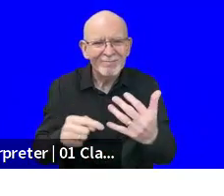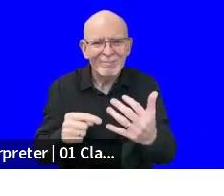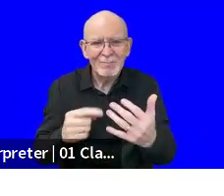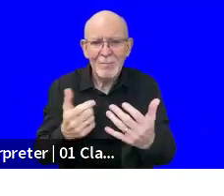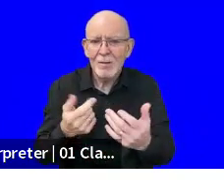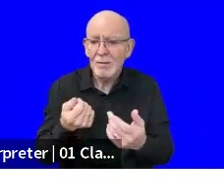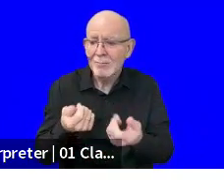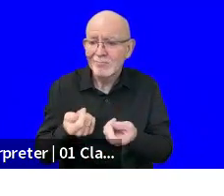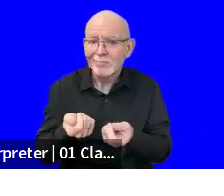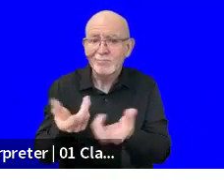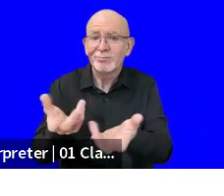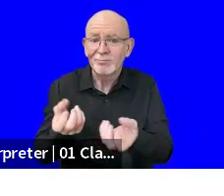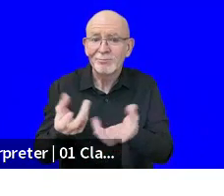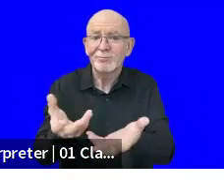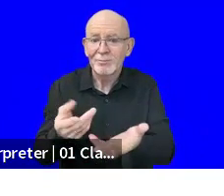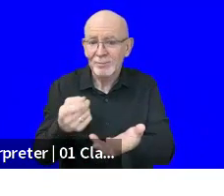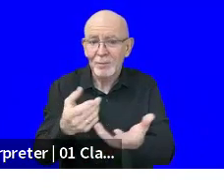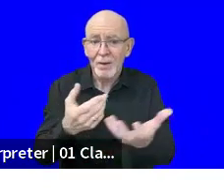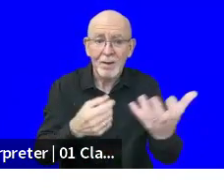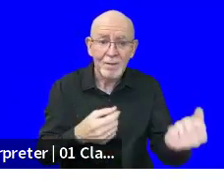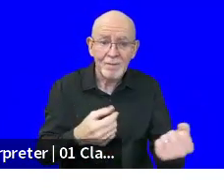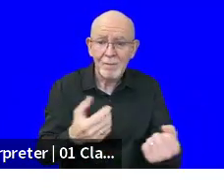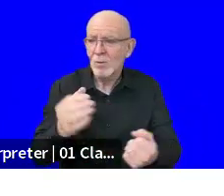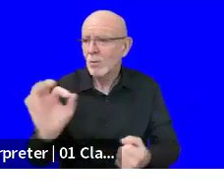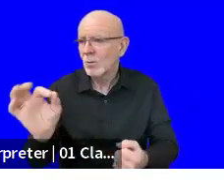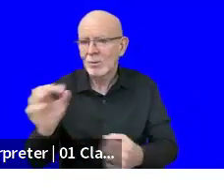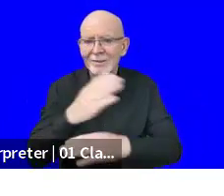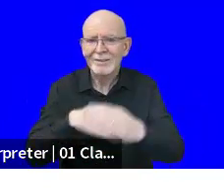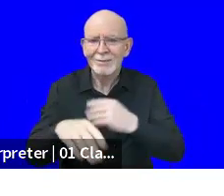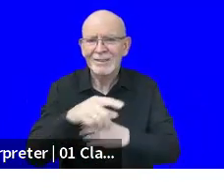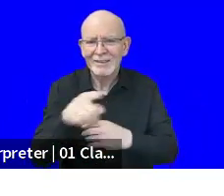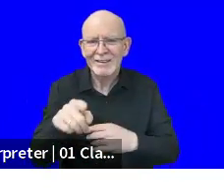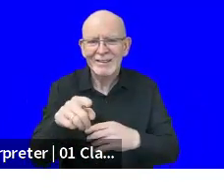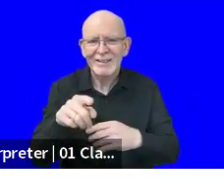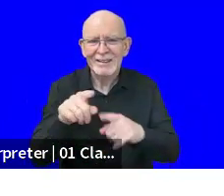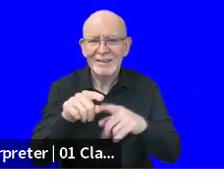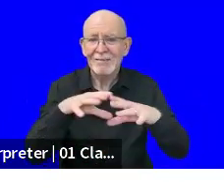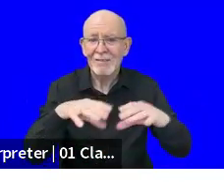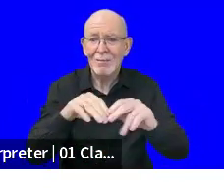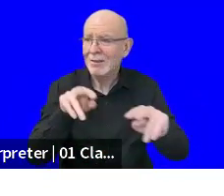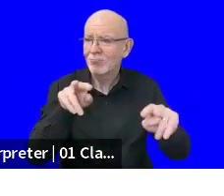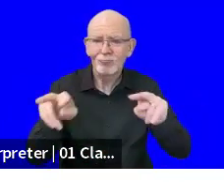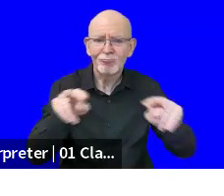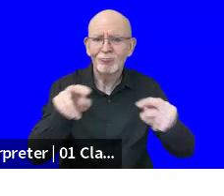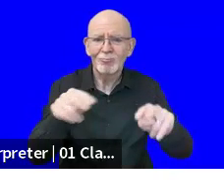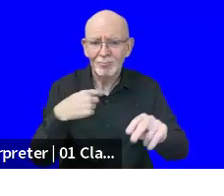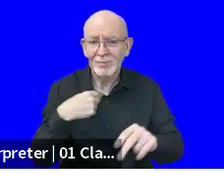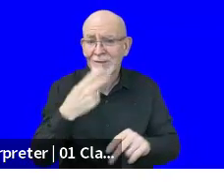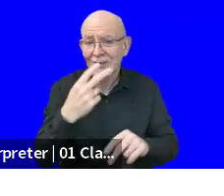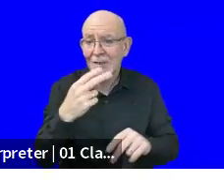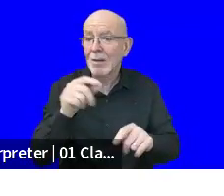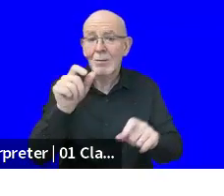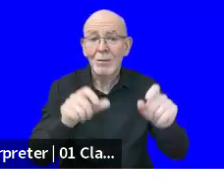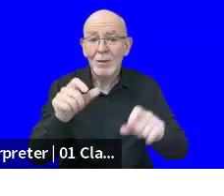people with disability and their families have lower incomes and lower expenditure, and therefore also tend to have